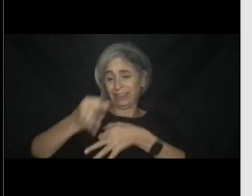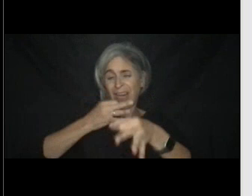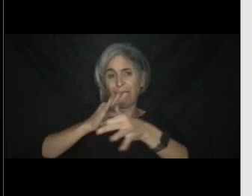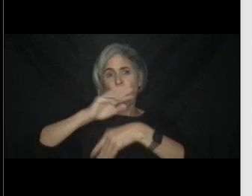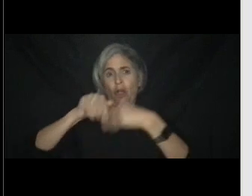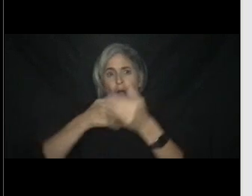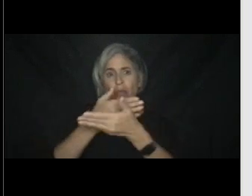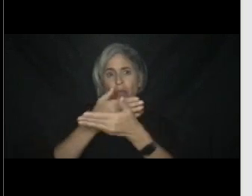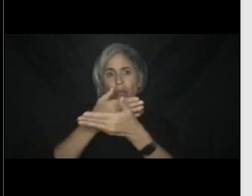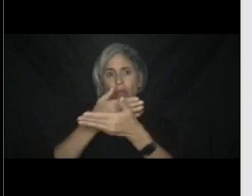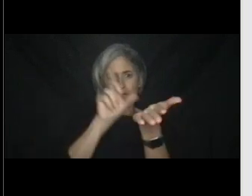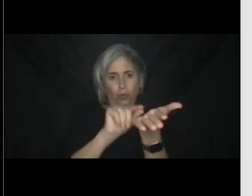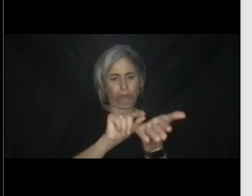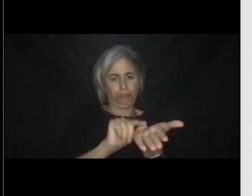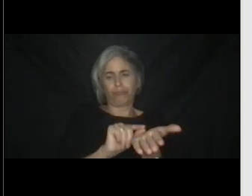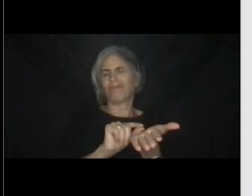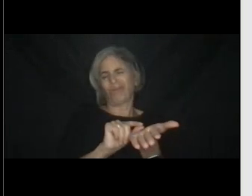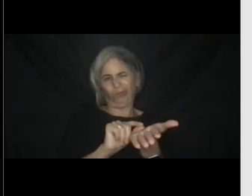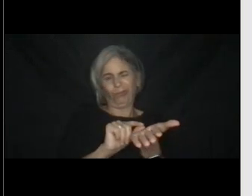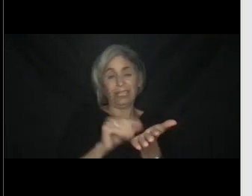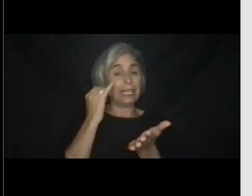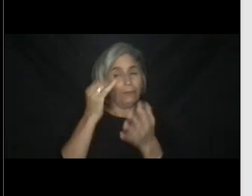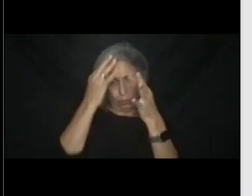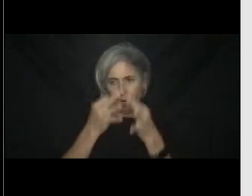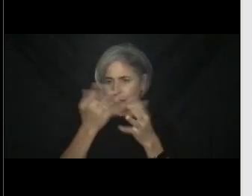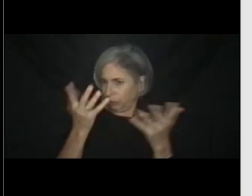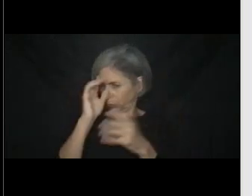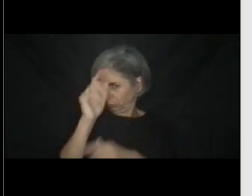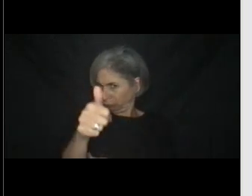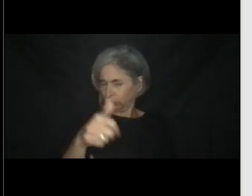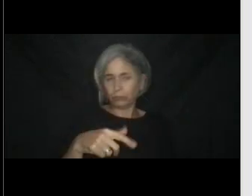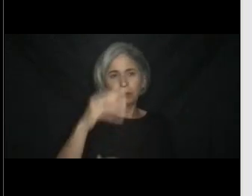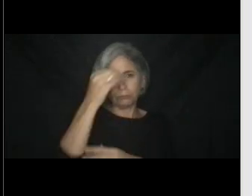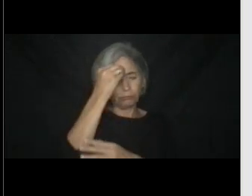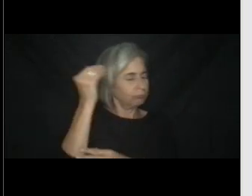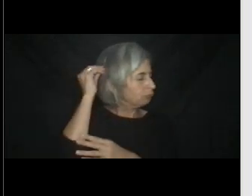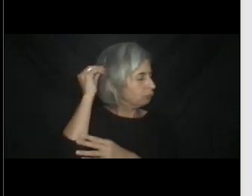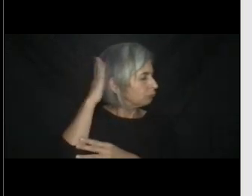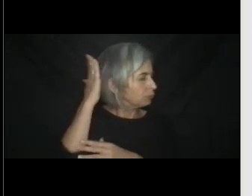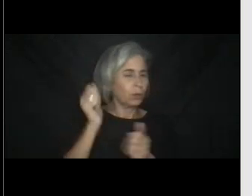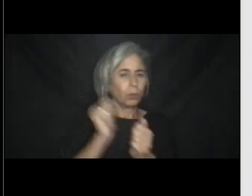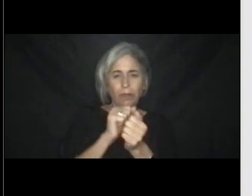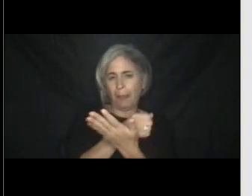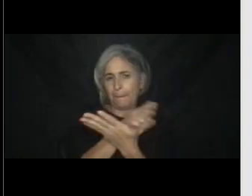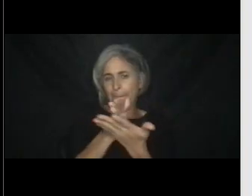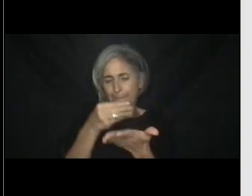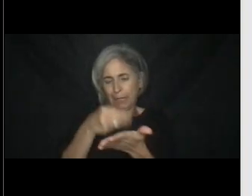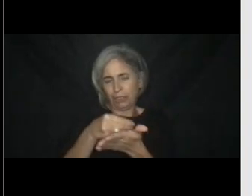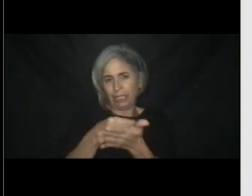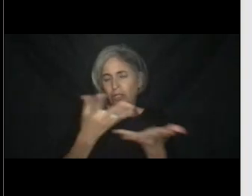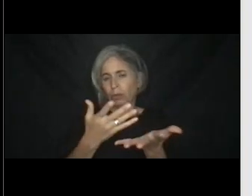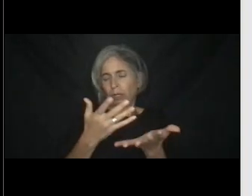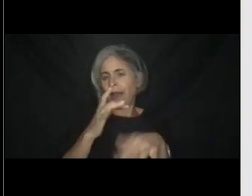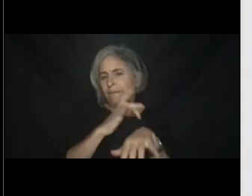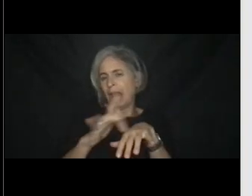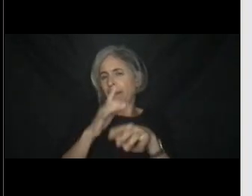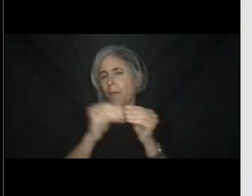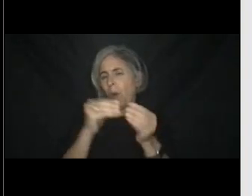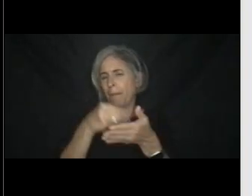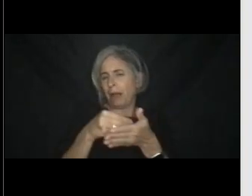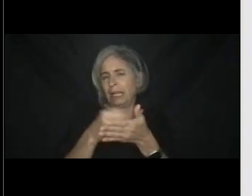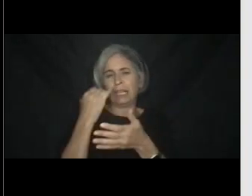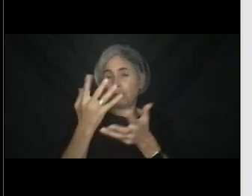in the newspaper. Again, if you so choose. So I think it's something to keep in mind, especially when you're going into your budget. That might be a way to free up some dollars if you need to.